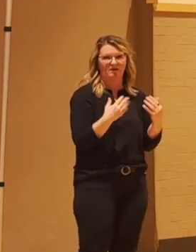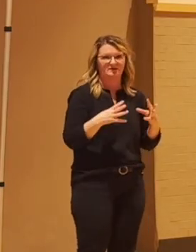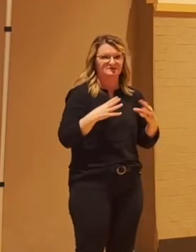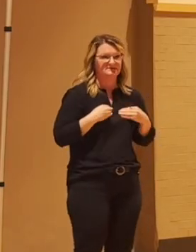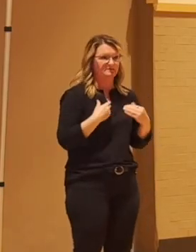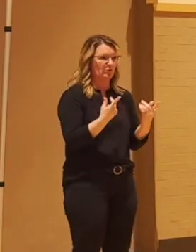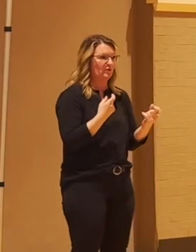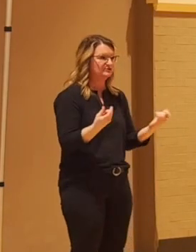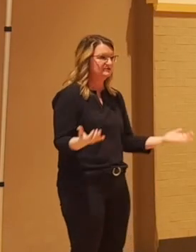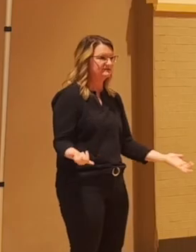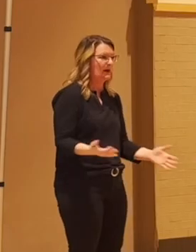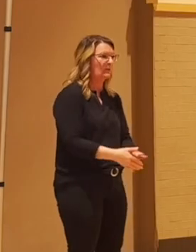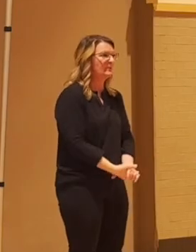now.